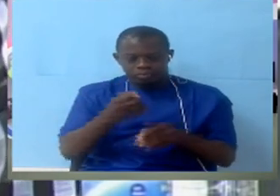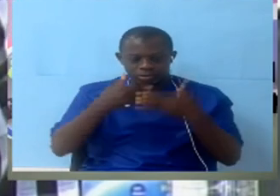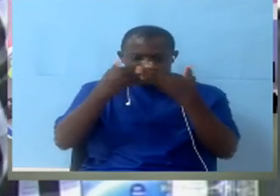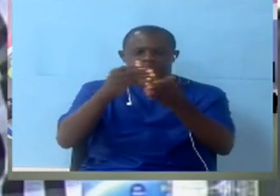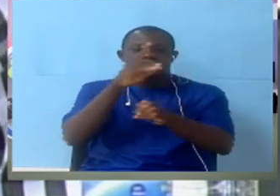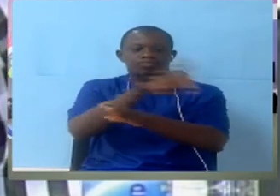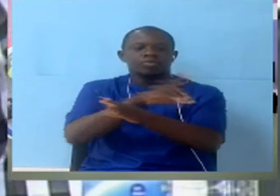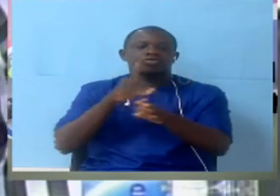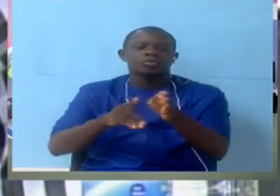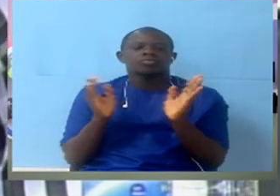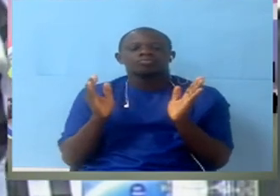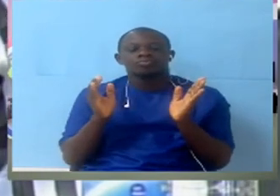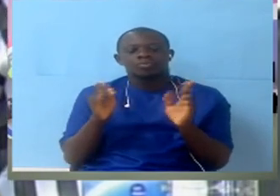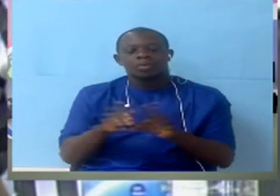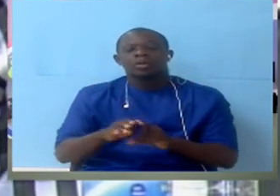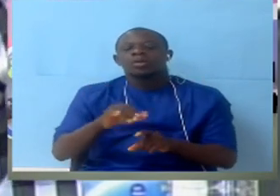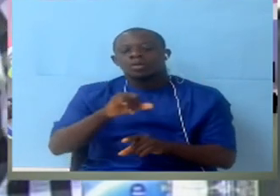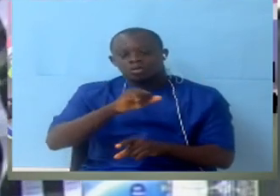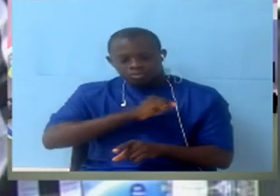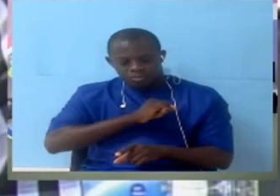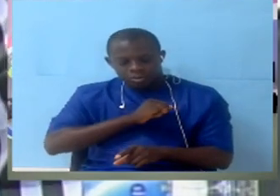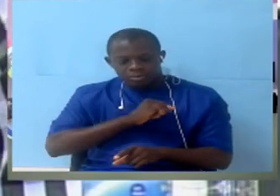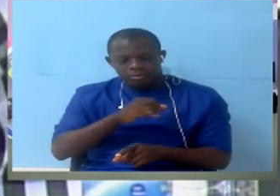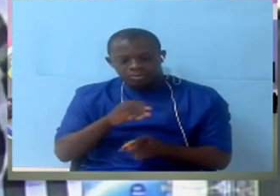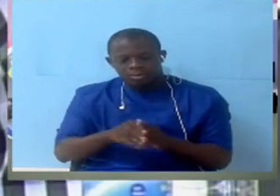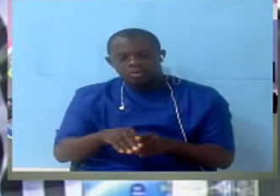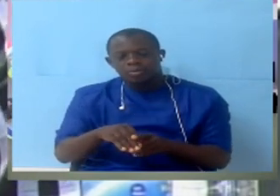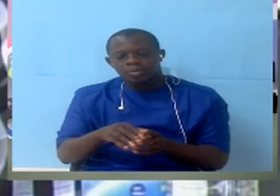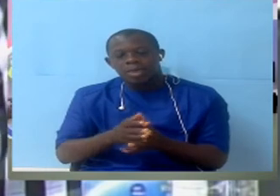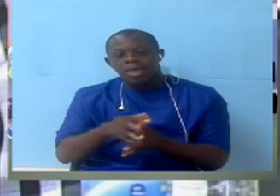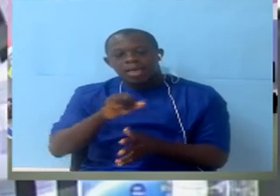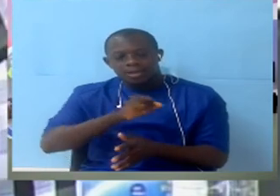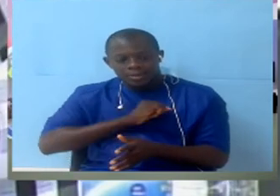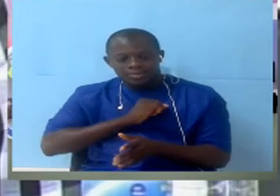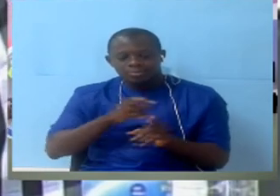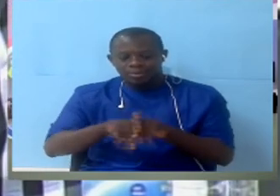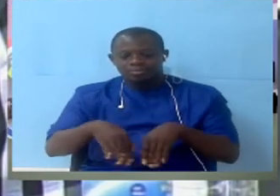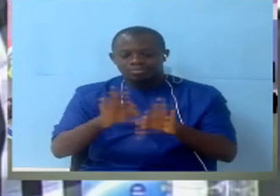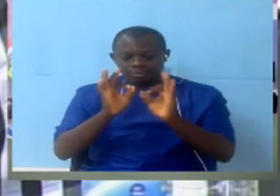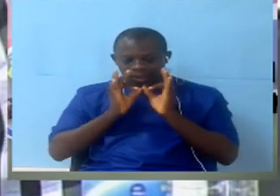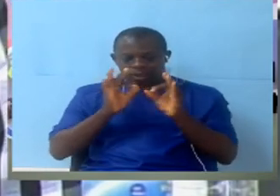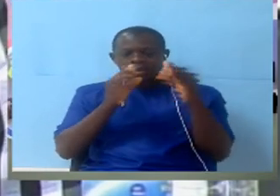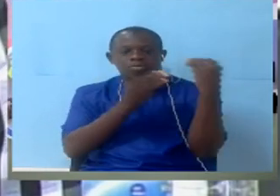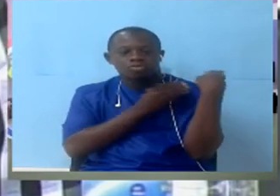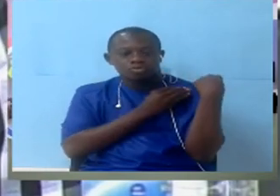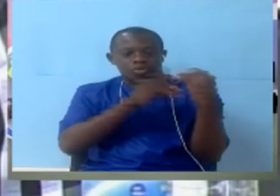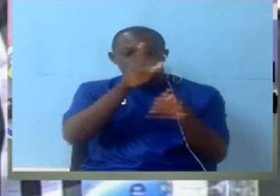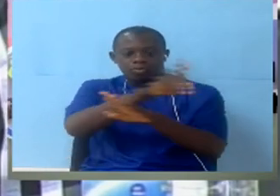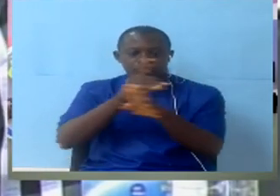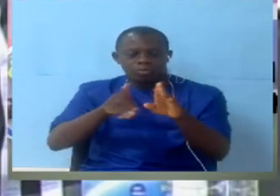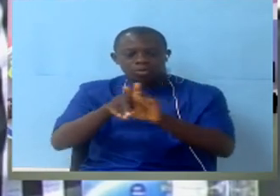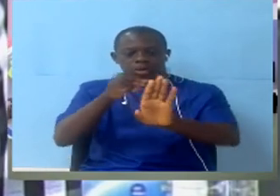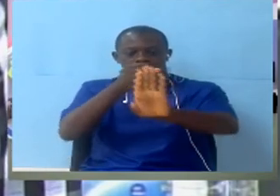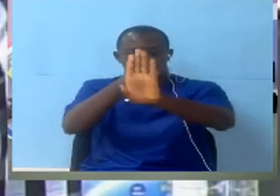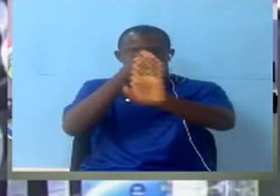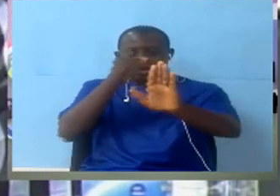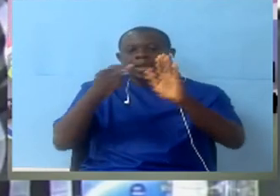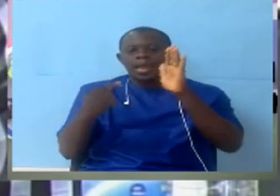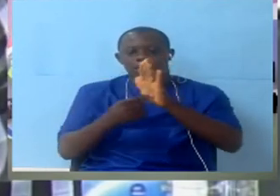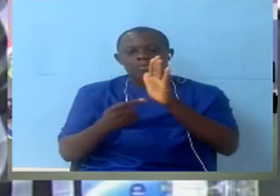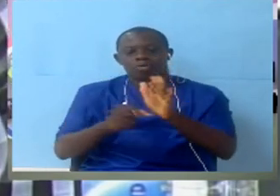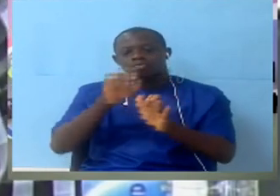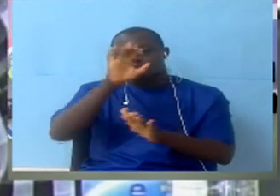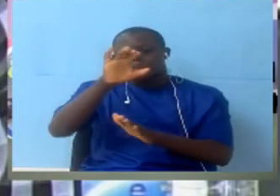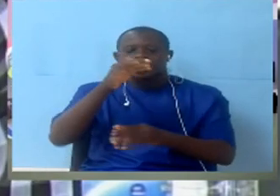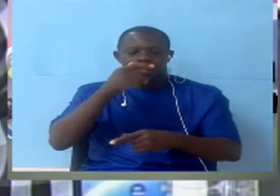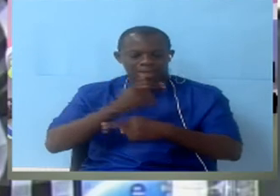They take charge and protect e banko protect all integrity and banko at all costs. Let them take charge and protect the integrity of the country at all